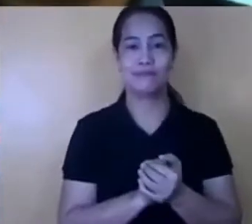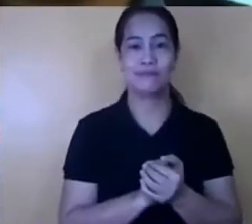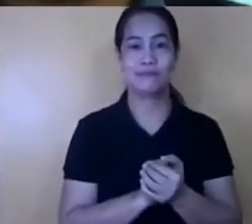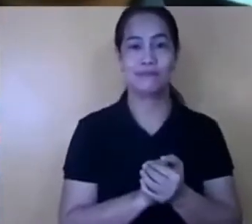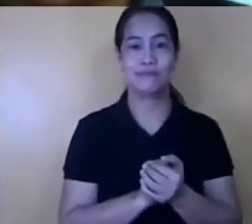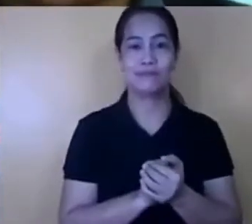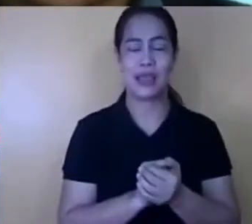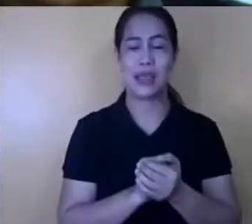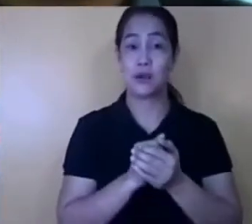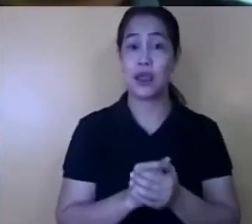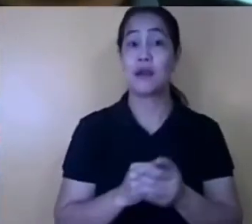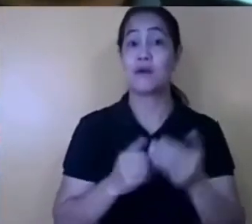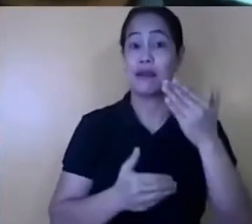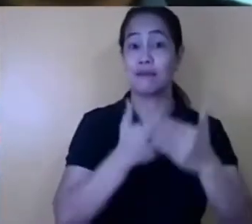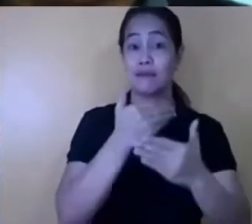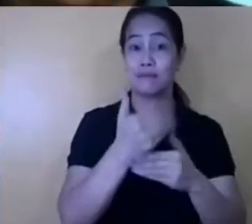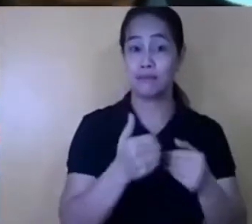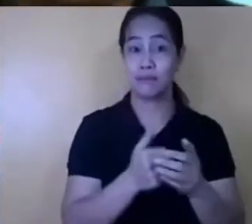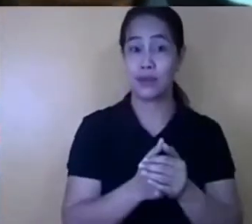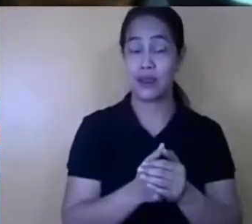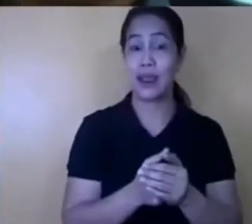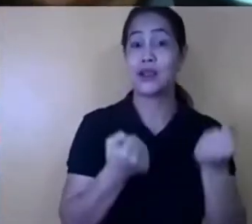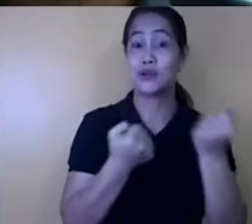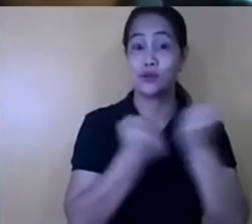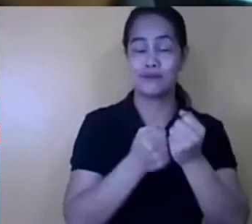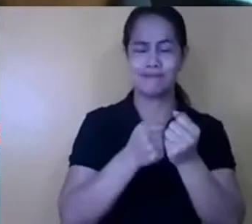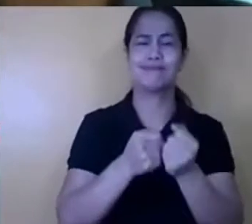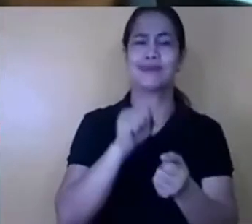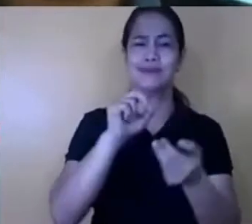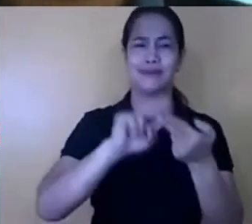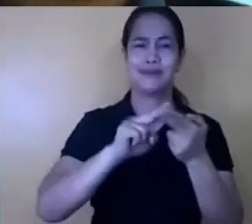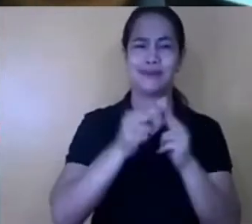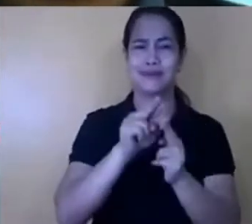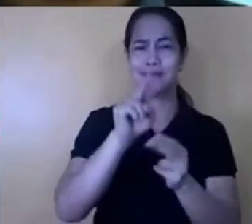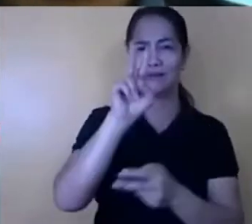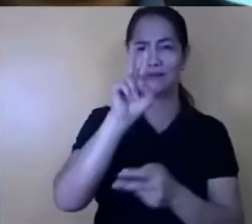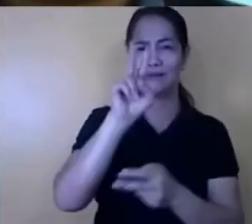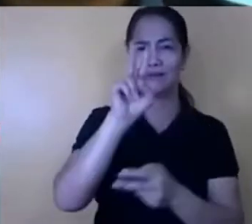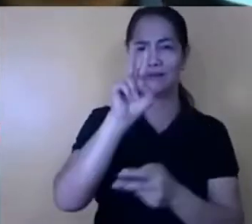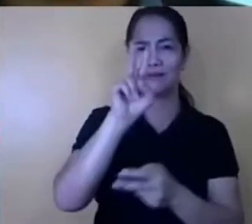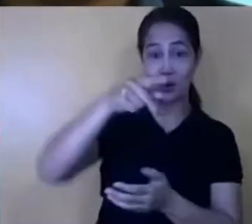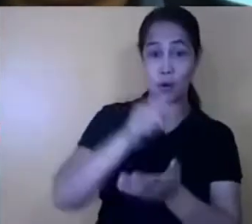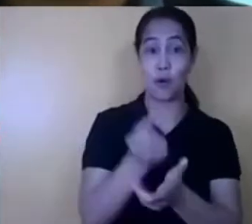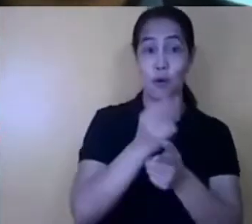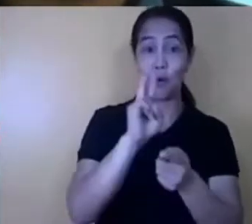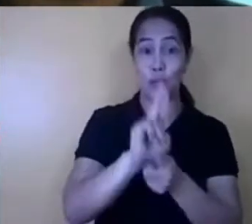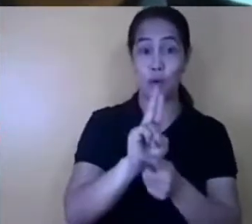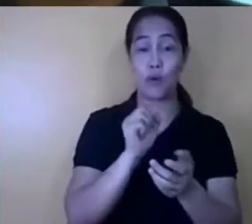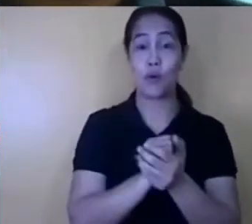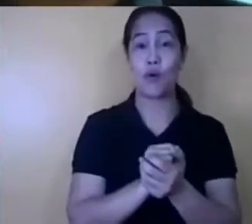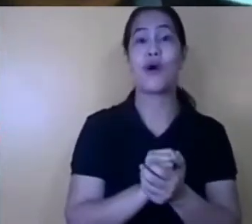your supporting MOV number 3, your lesson plan or activity log for remediation or